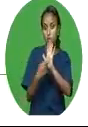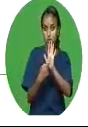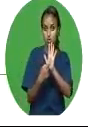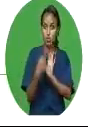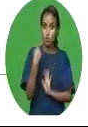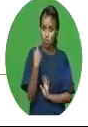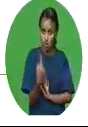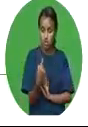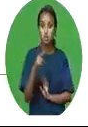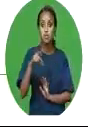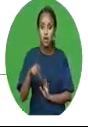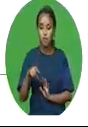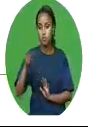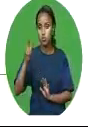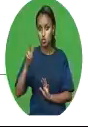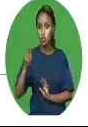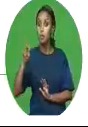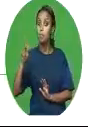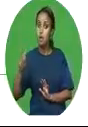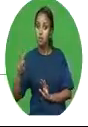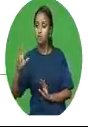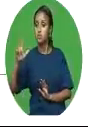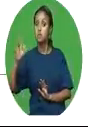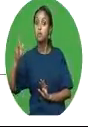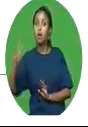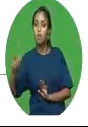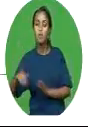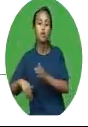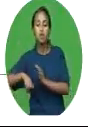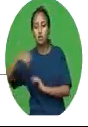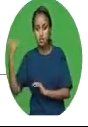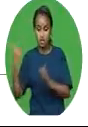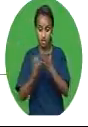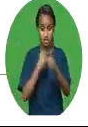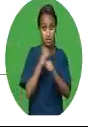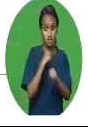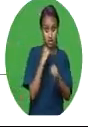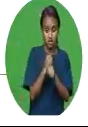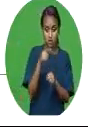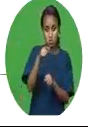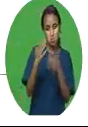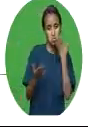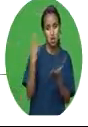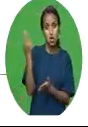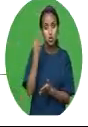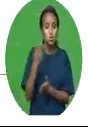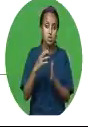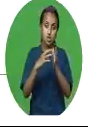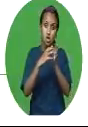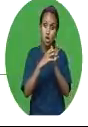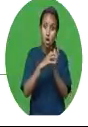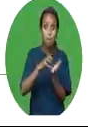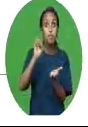prime, 2 prime, 3 prime, etc. To do so, you may use either